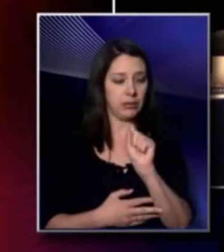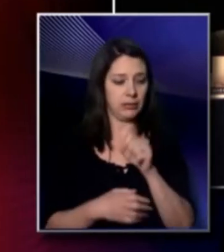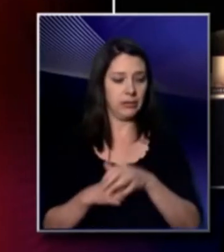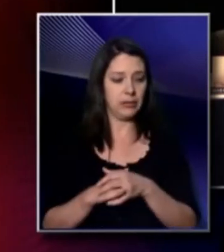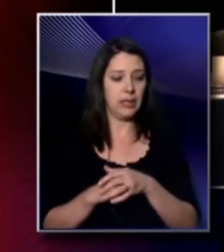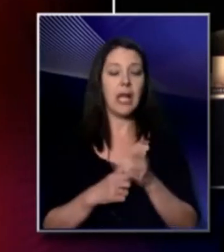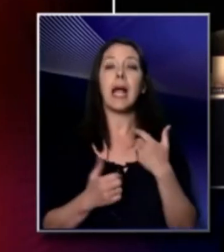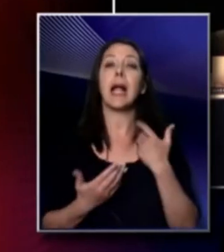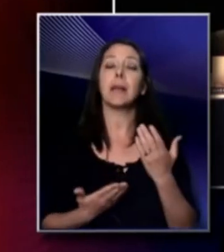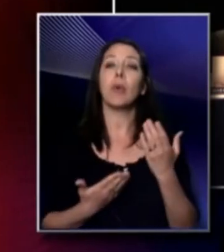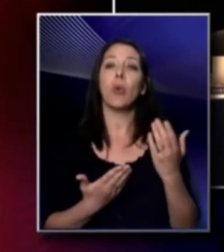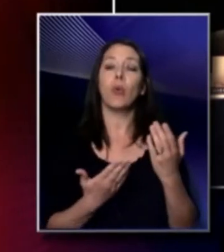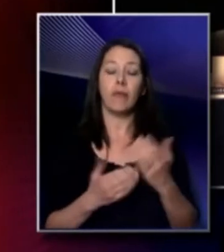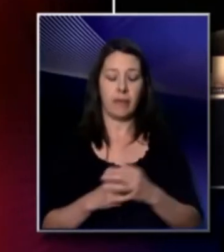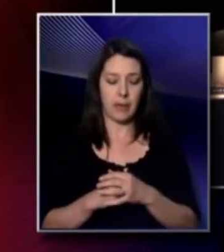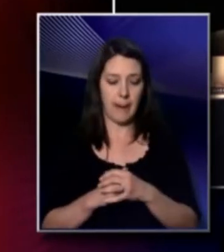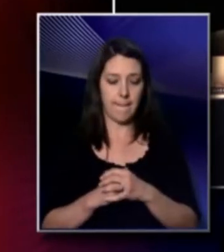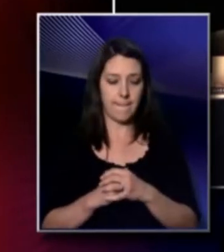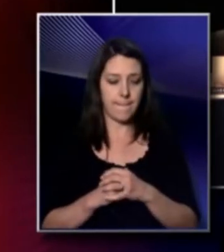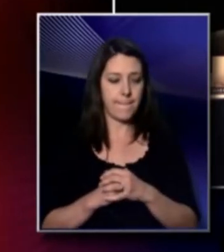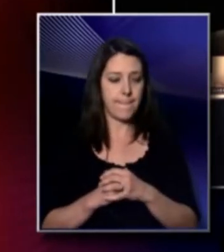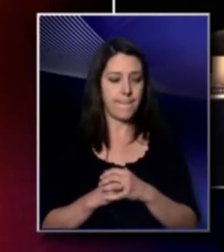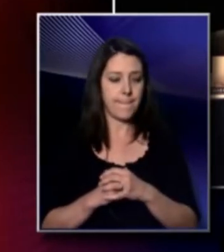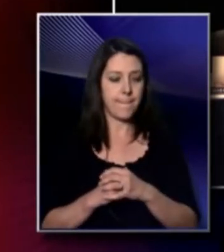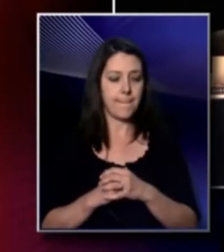I so move.